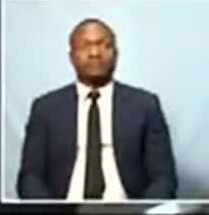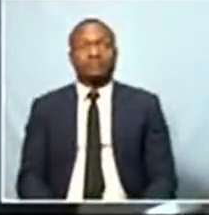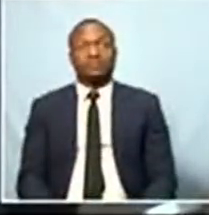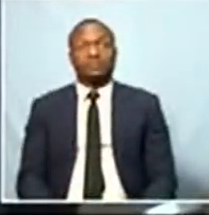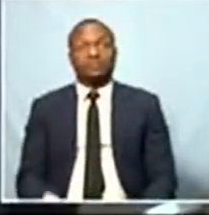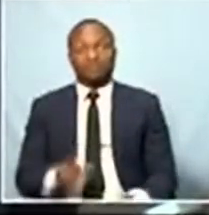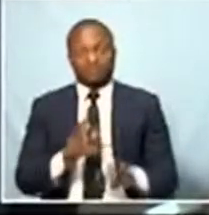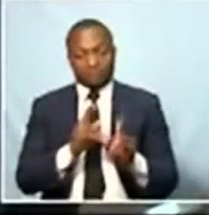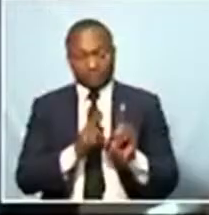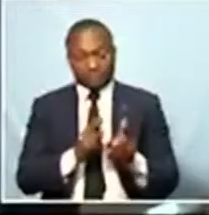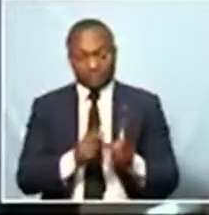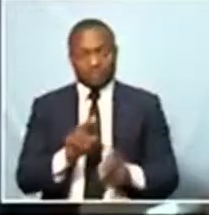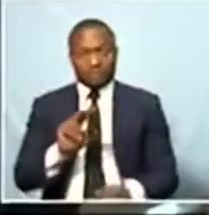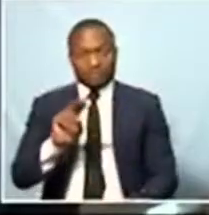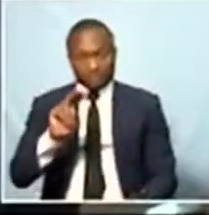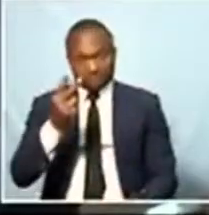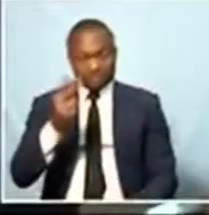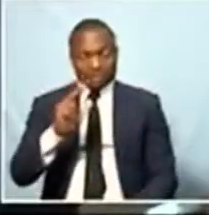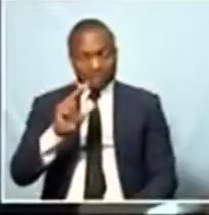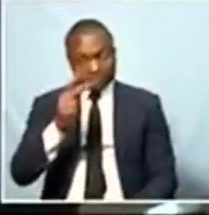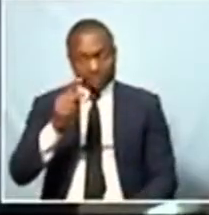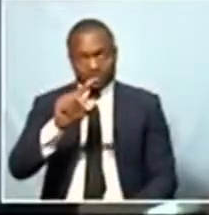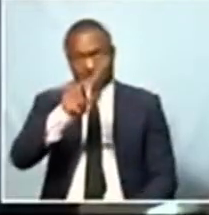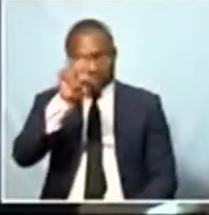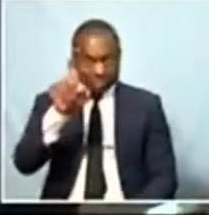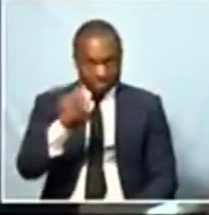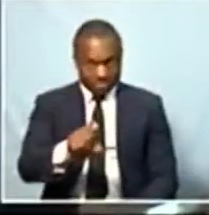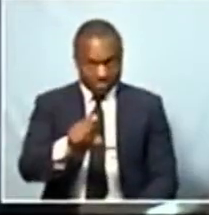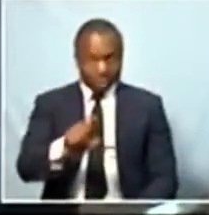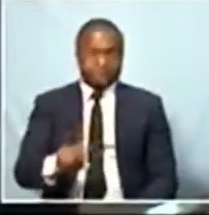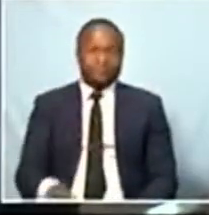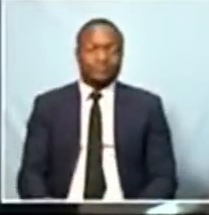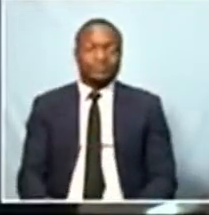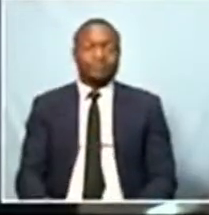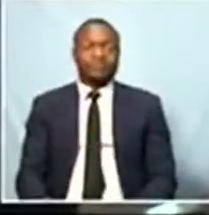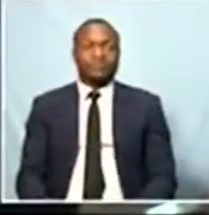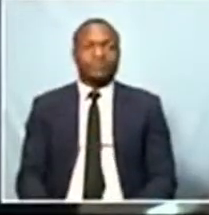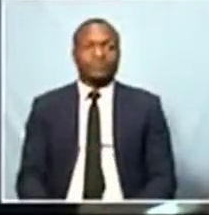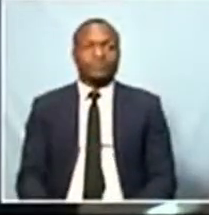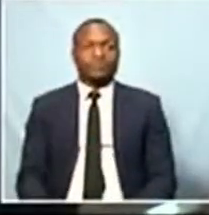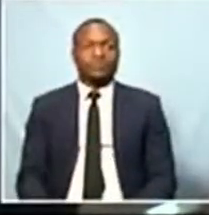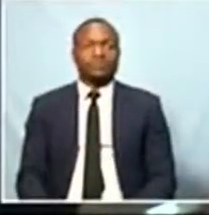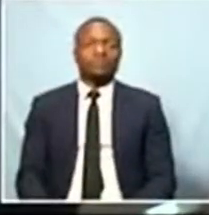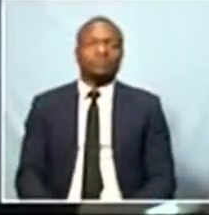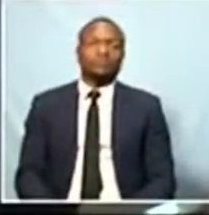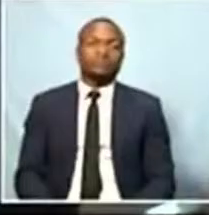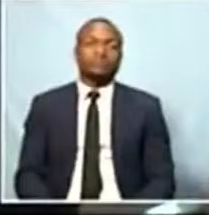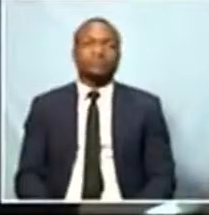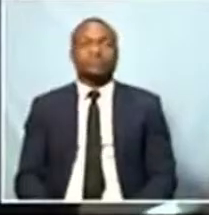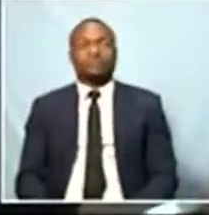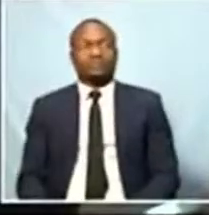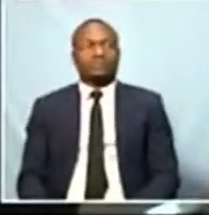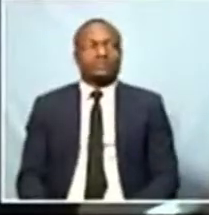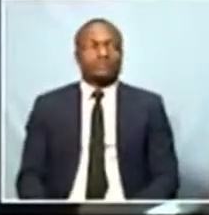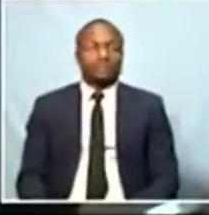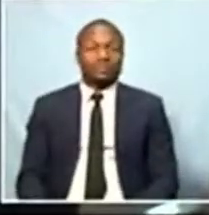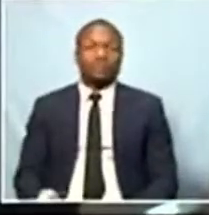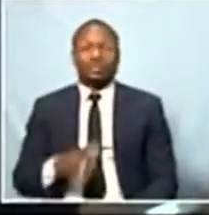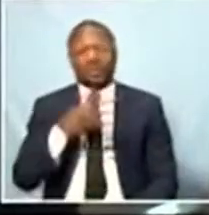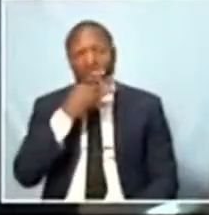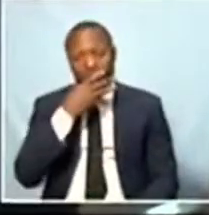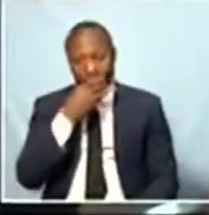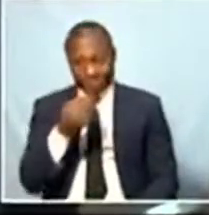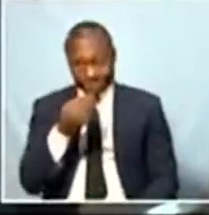In response to the second and the third question, in relation to the second question, the